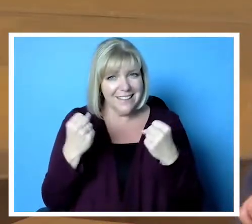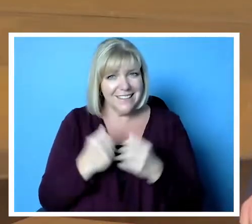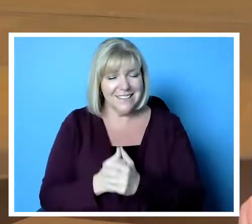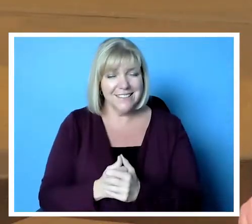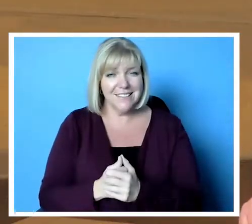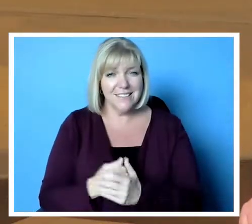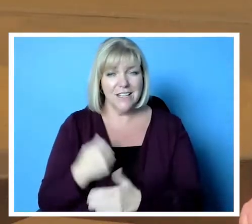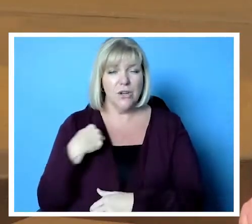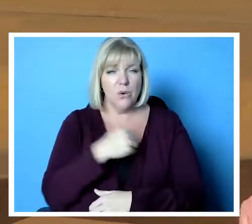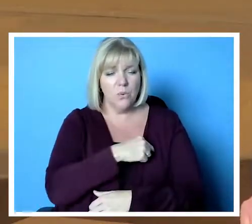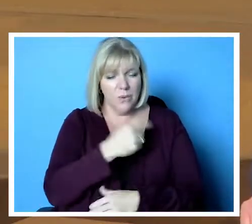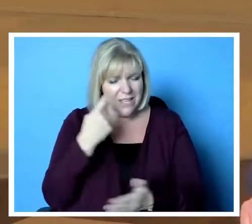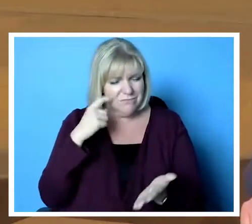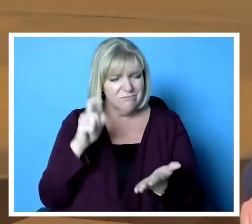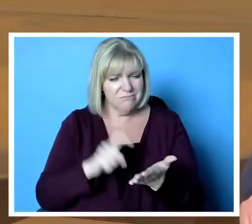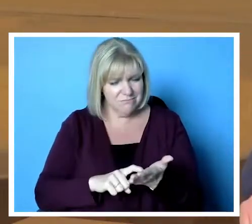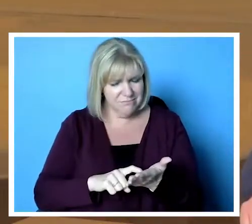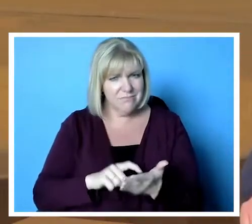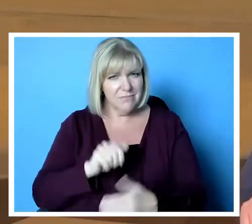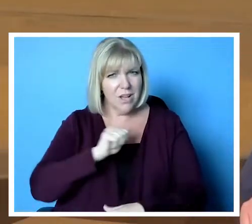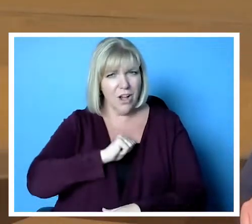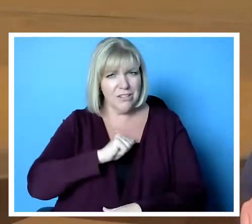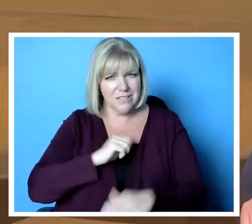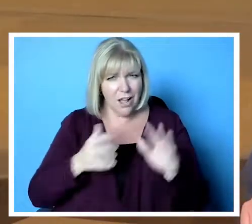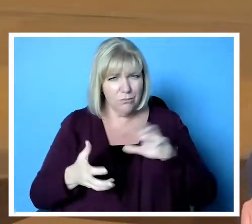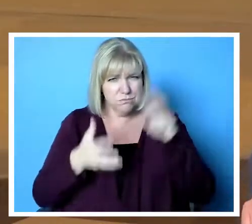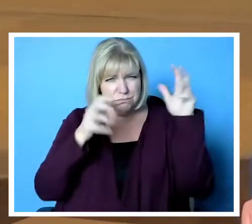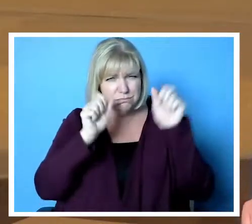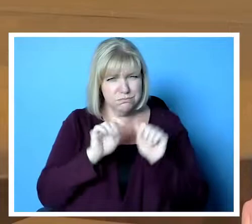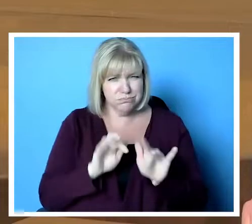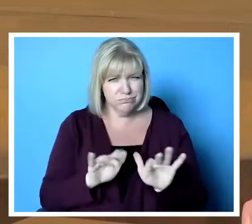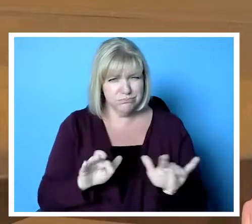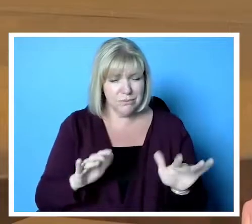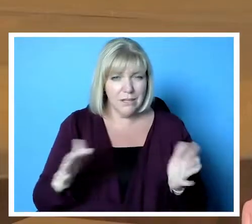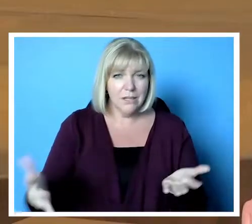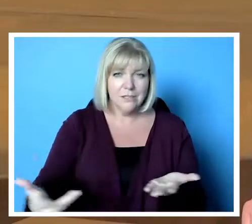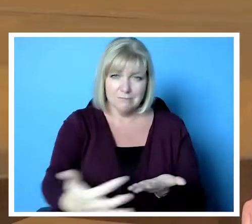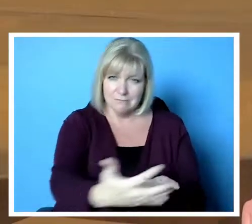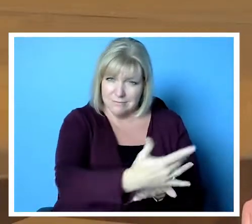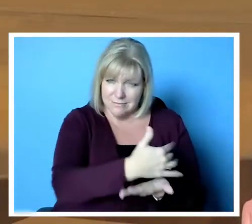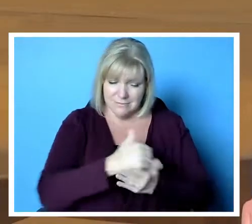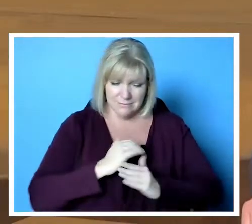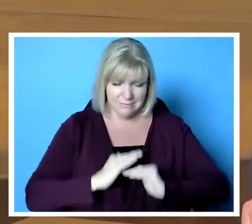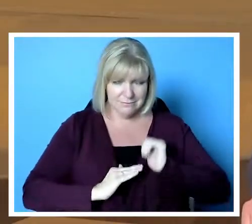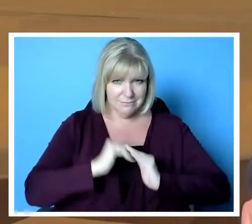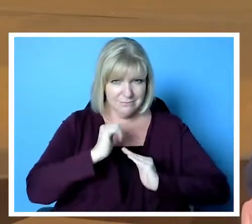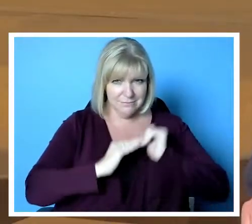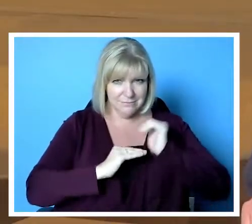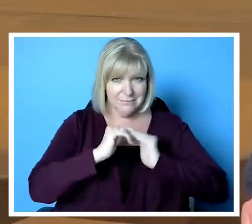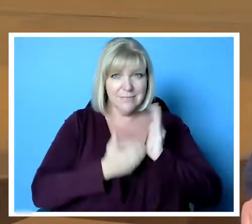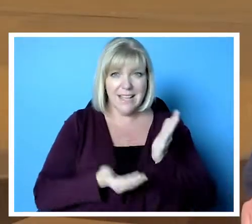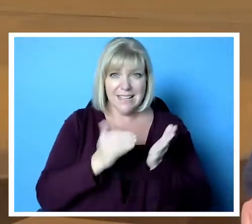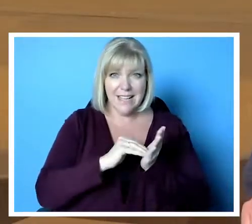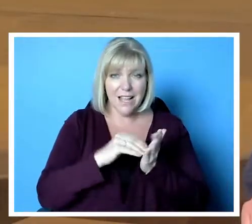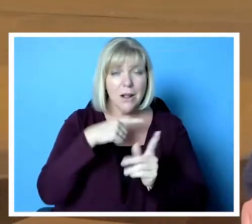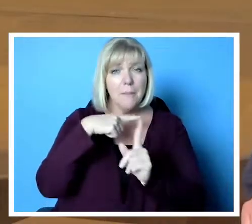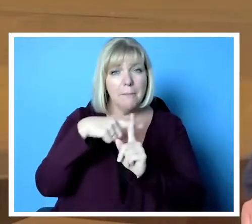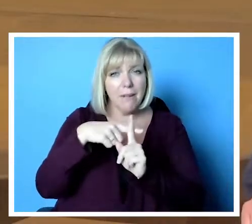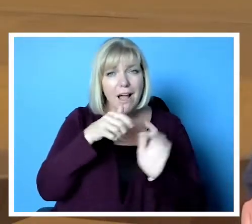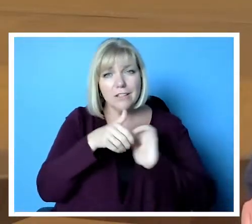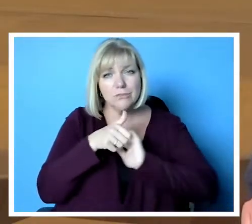to restore our own holy fragments while also acknowledging our role in communal